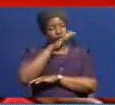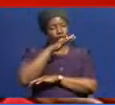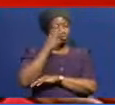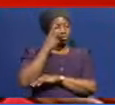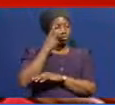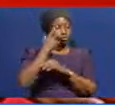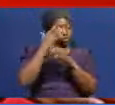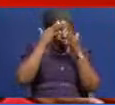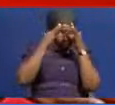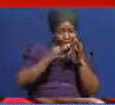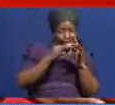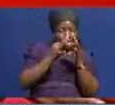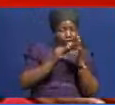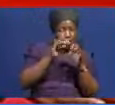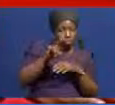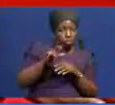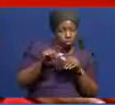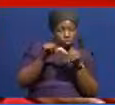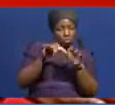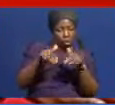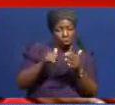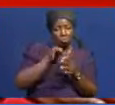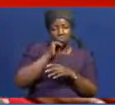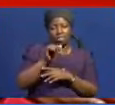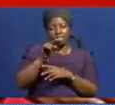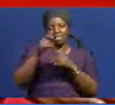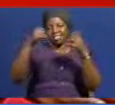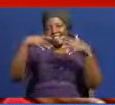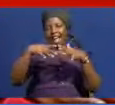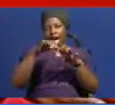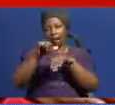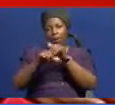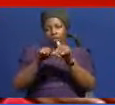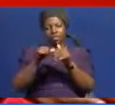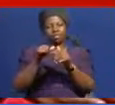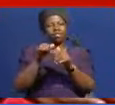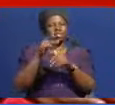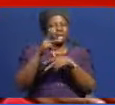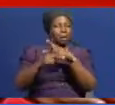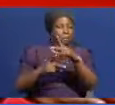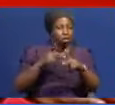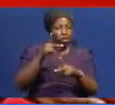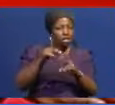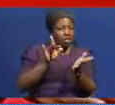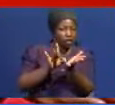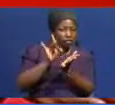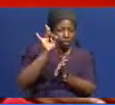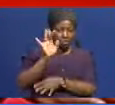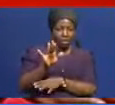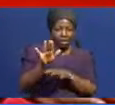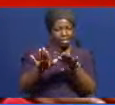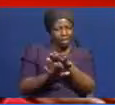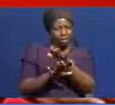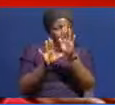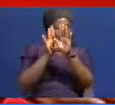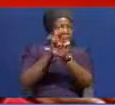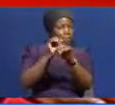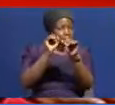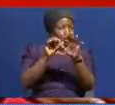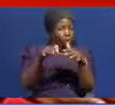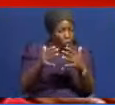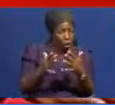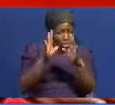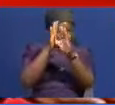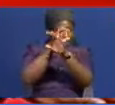to proceed or not, is very elaborate on how to the process of impeaching the deputy president or